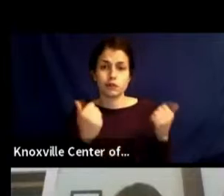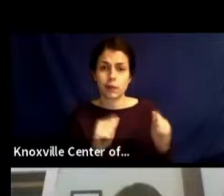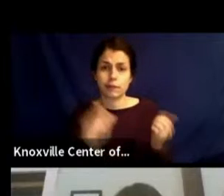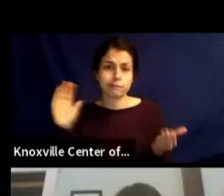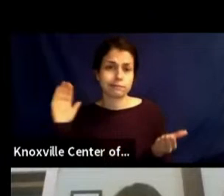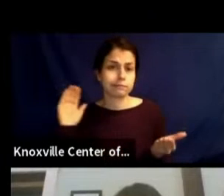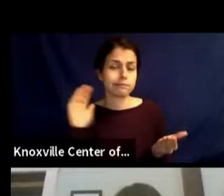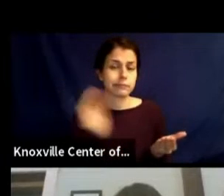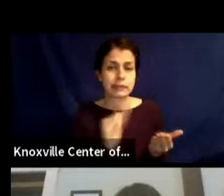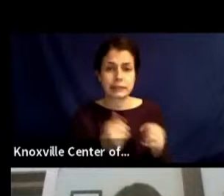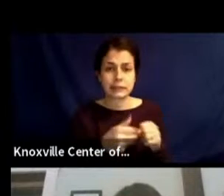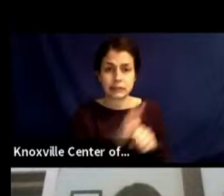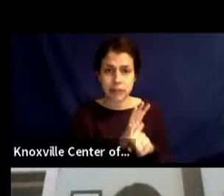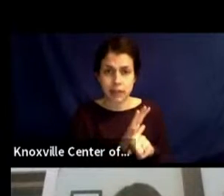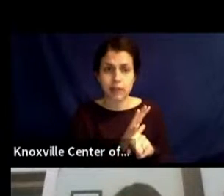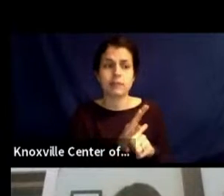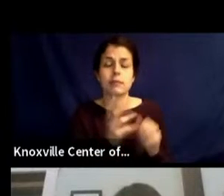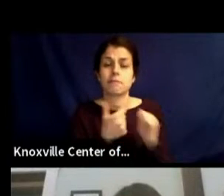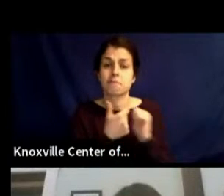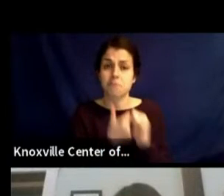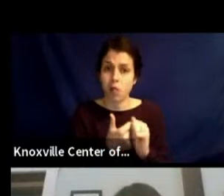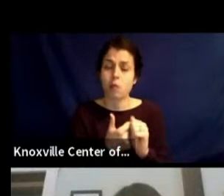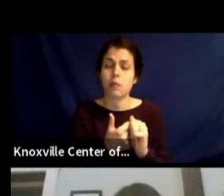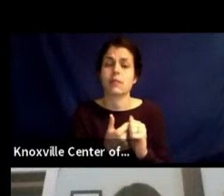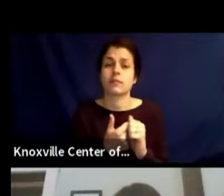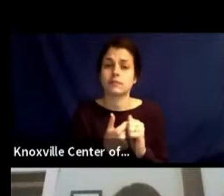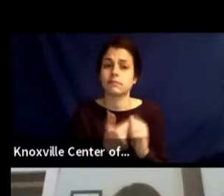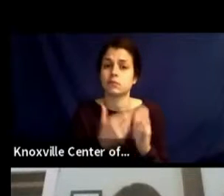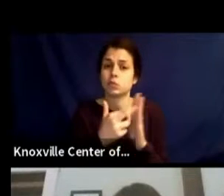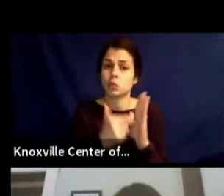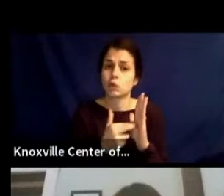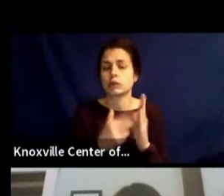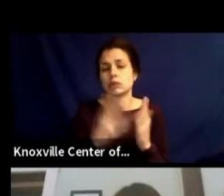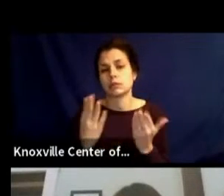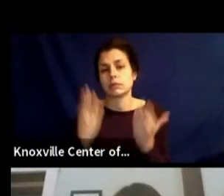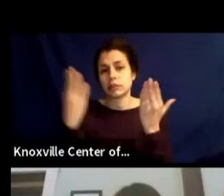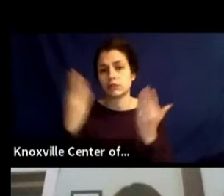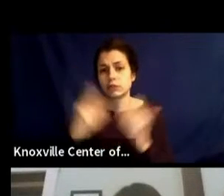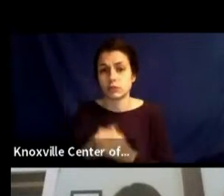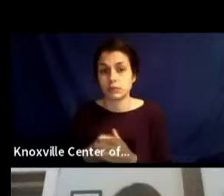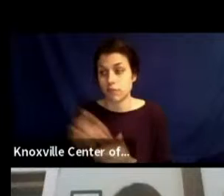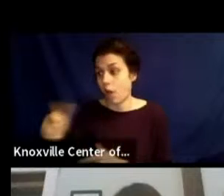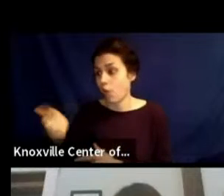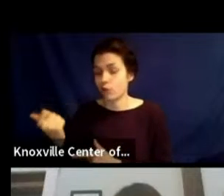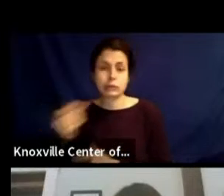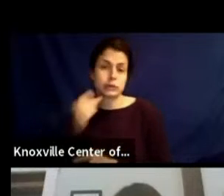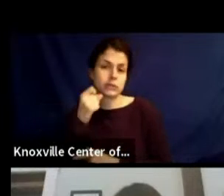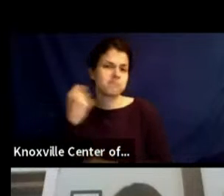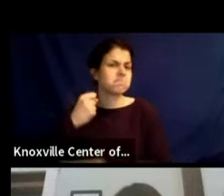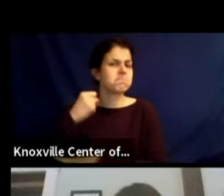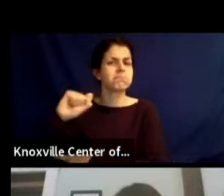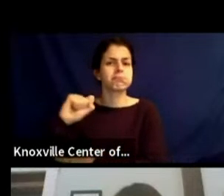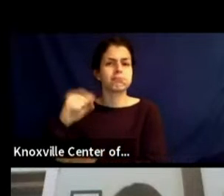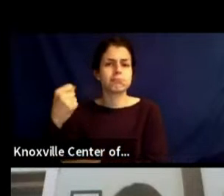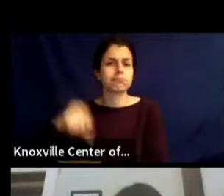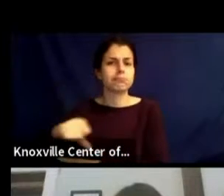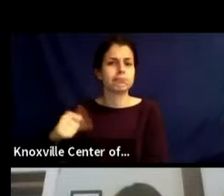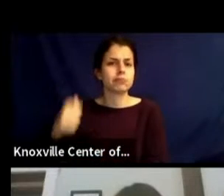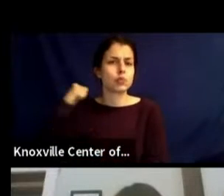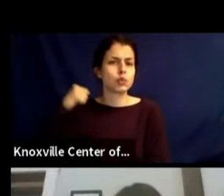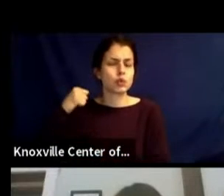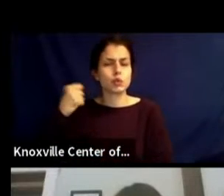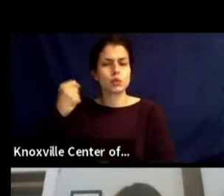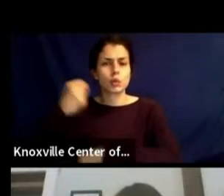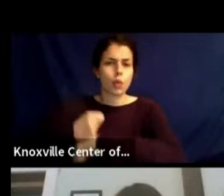following guidelines. The others are already not closing and they aren't acting in